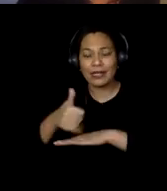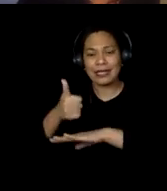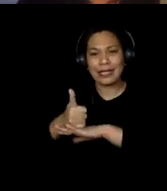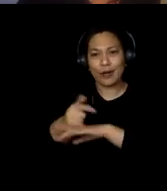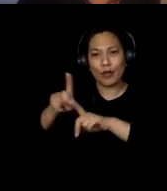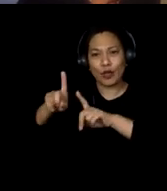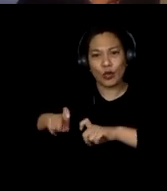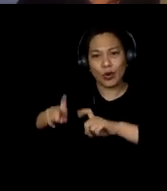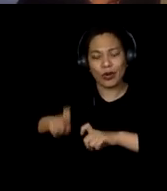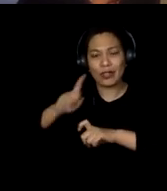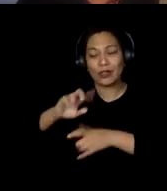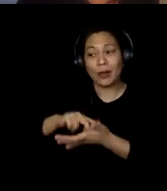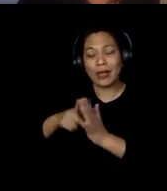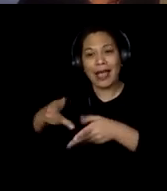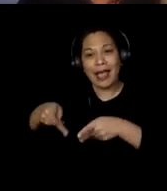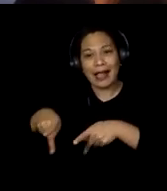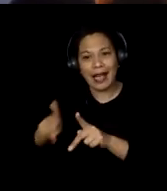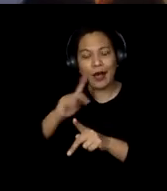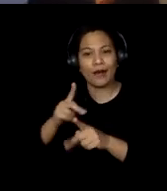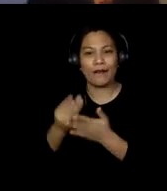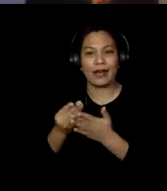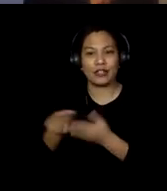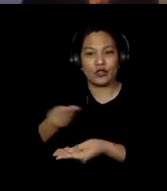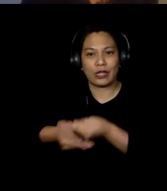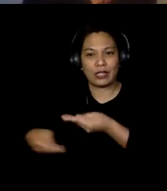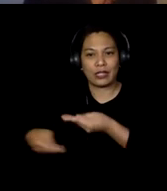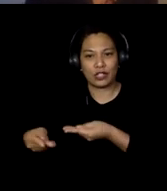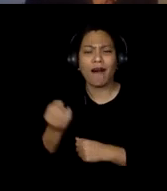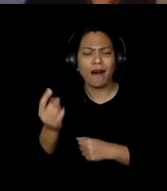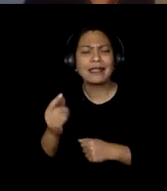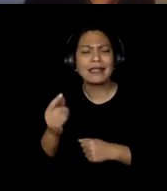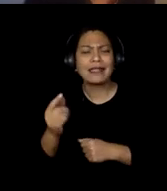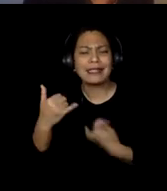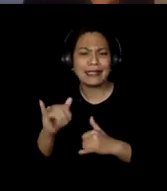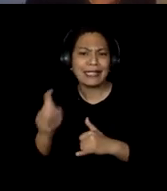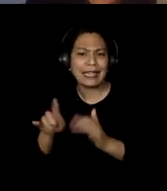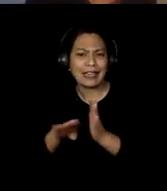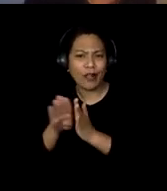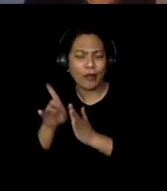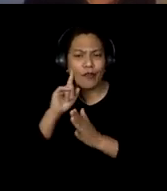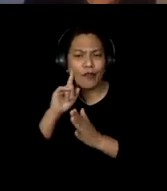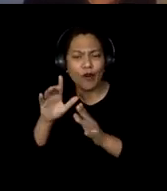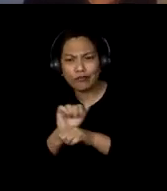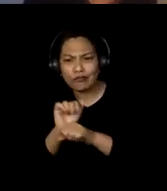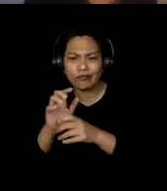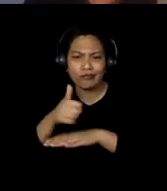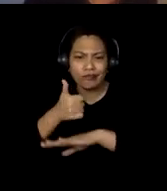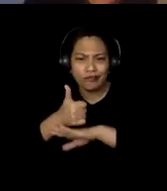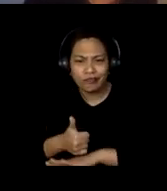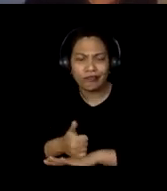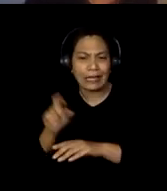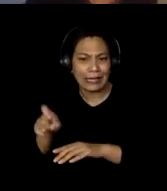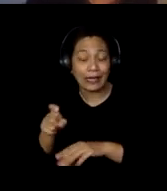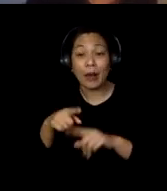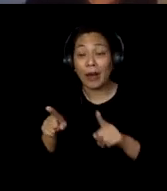and enable financial transactions. Of course, it's a bit of work. You'd have to have a developer do a little bit of work for you, but